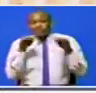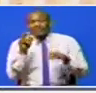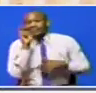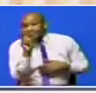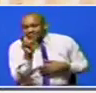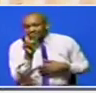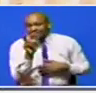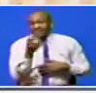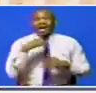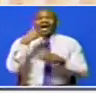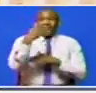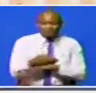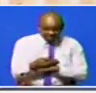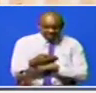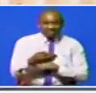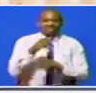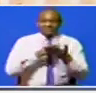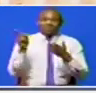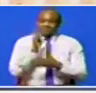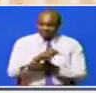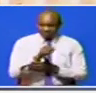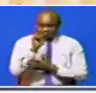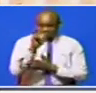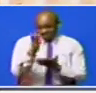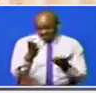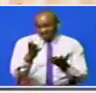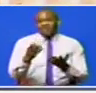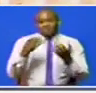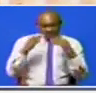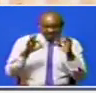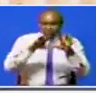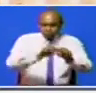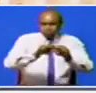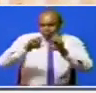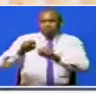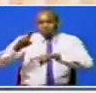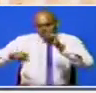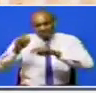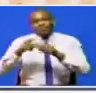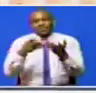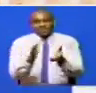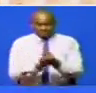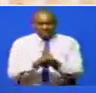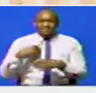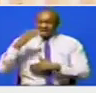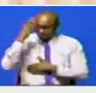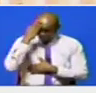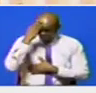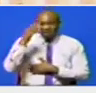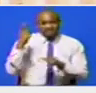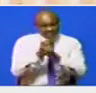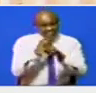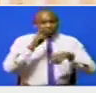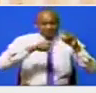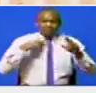And after this week, you'll see fresh bookings and continuation. And I know I've met with some of the